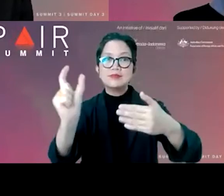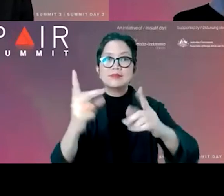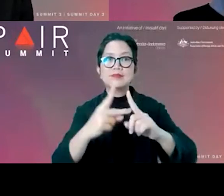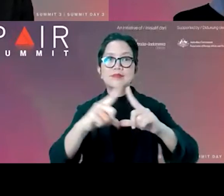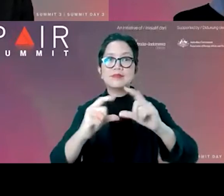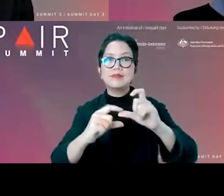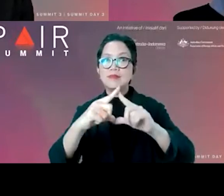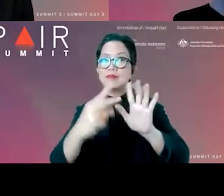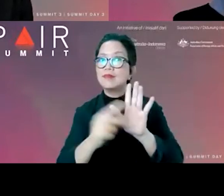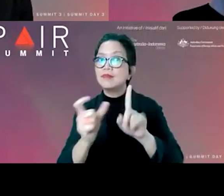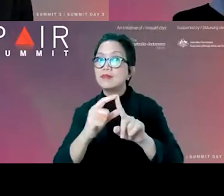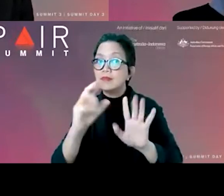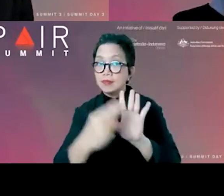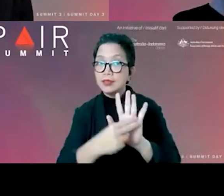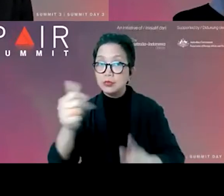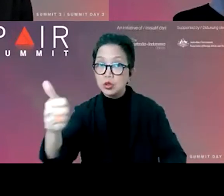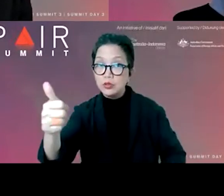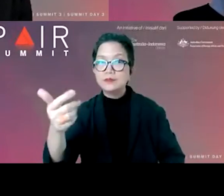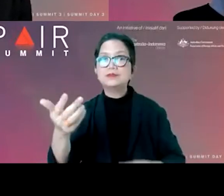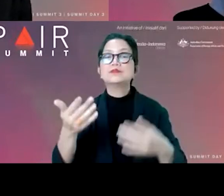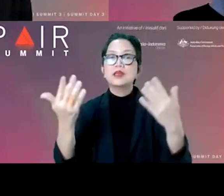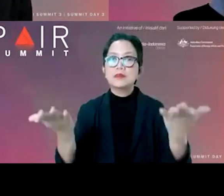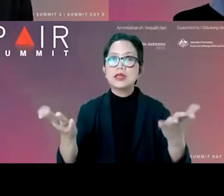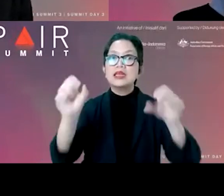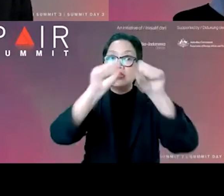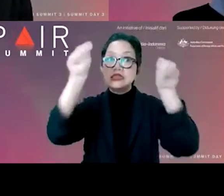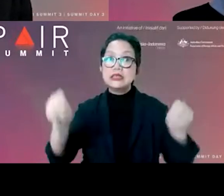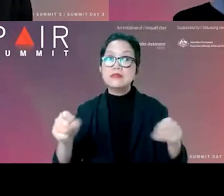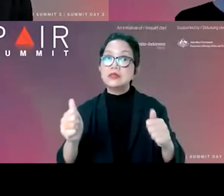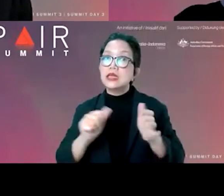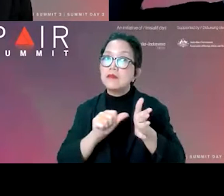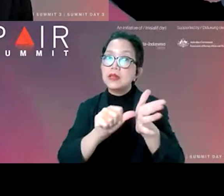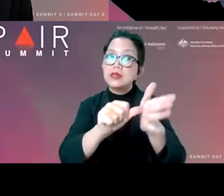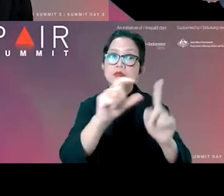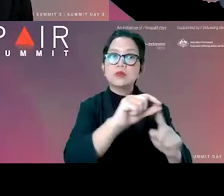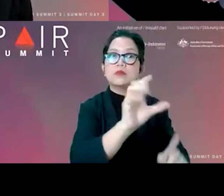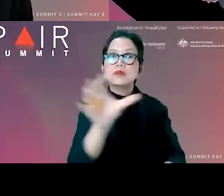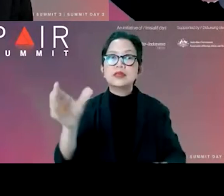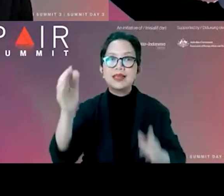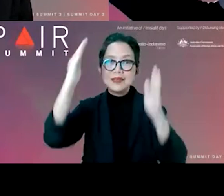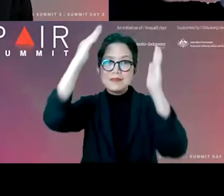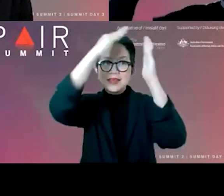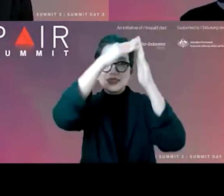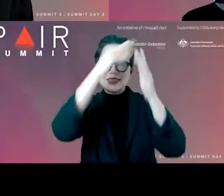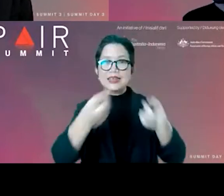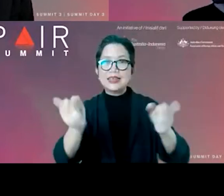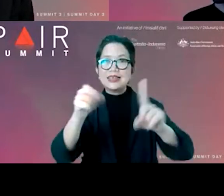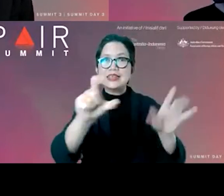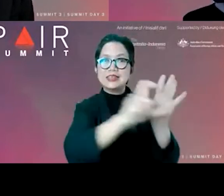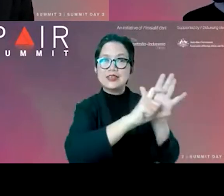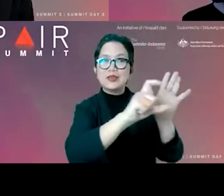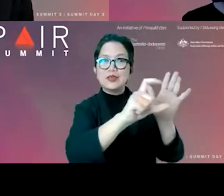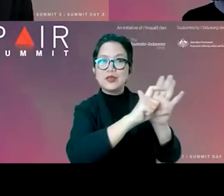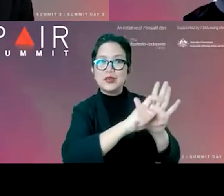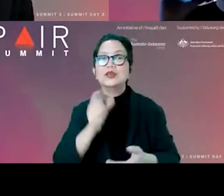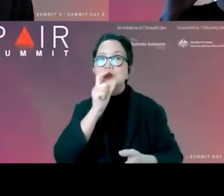would be to provincial governments, Makassar as an example, that have been dealing with high infection rates?